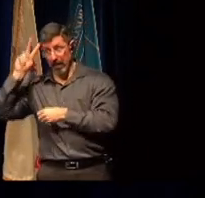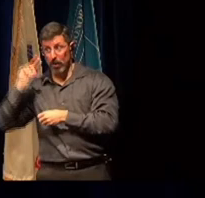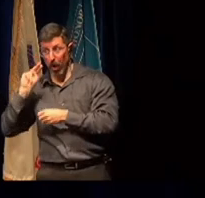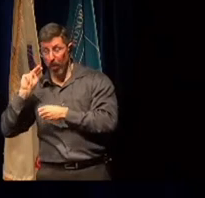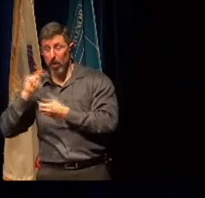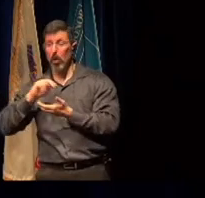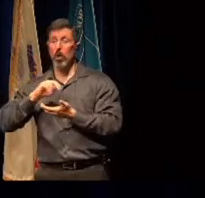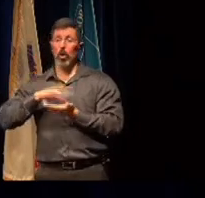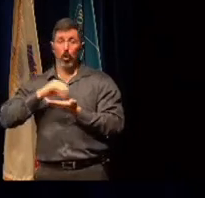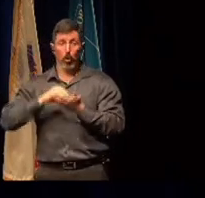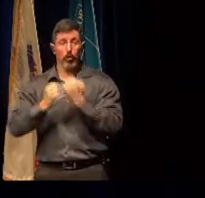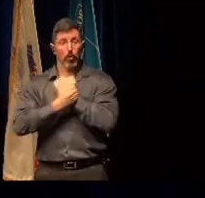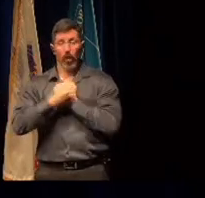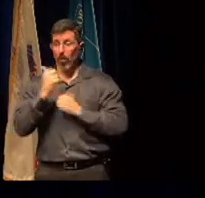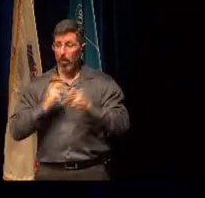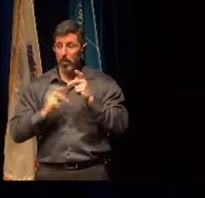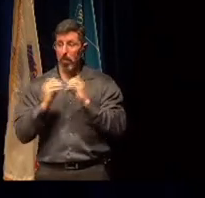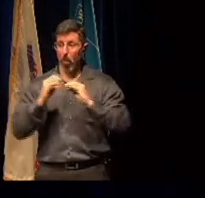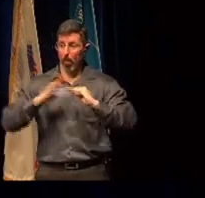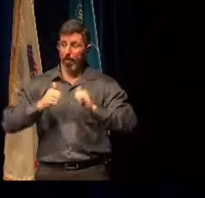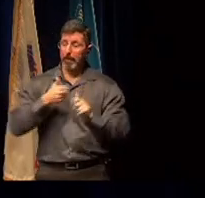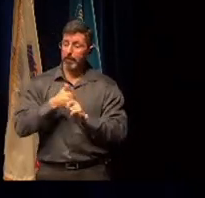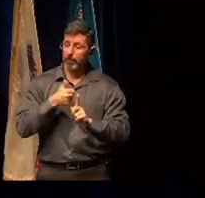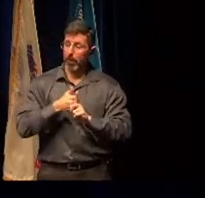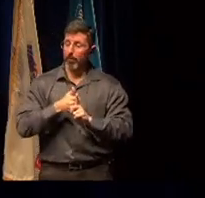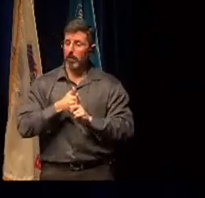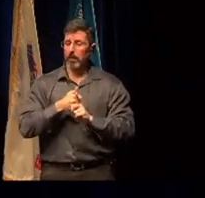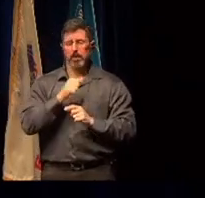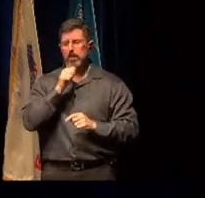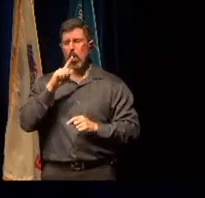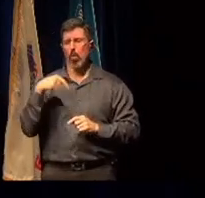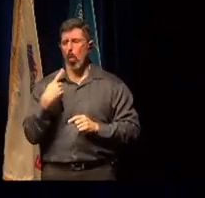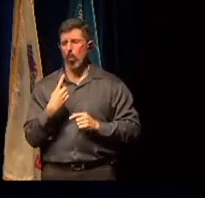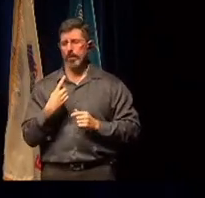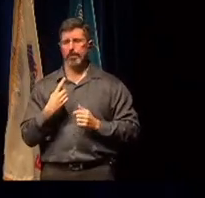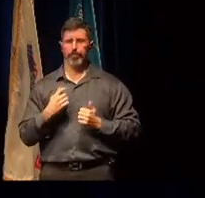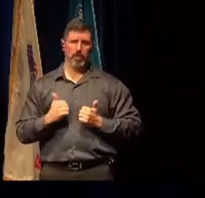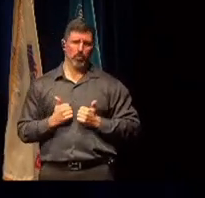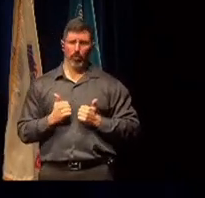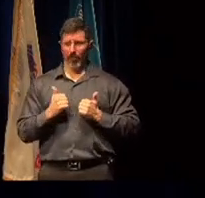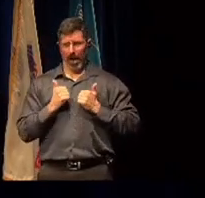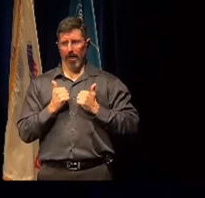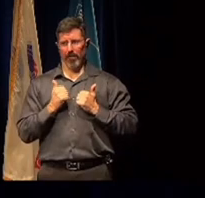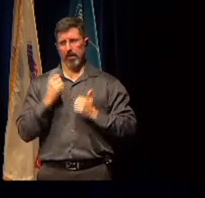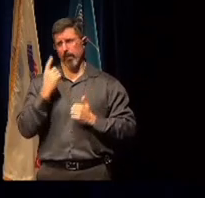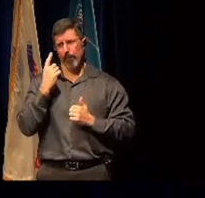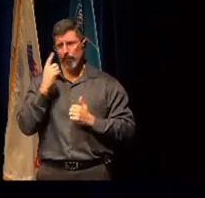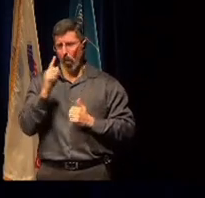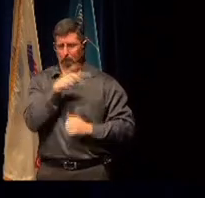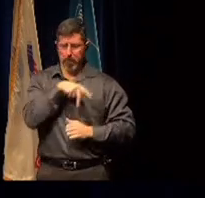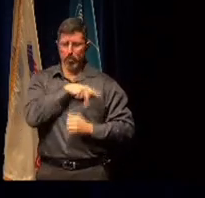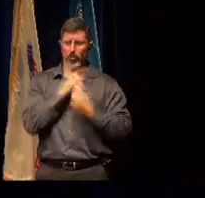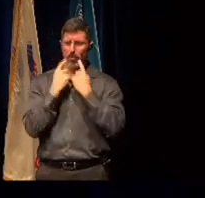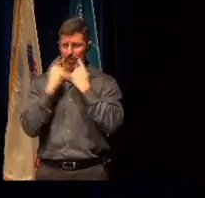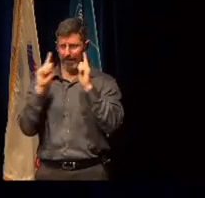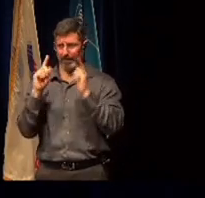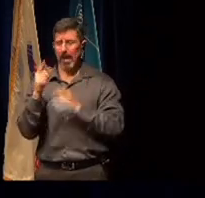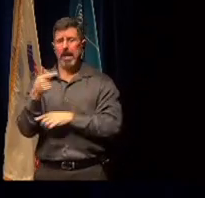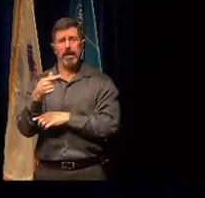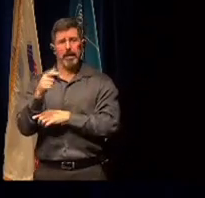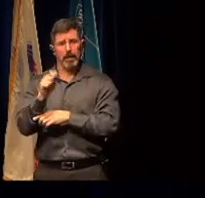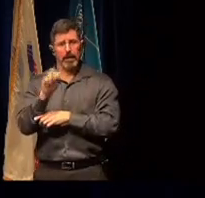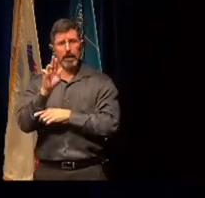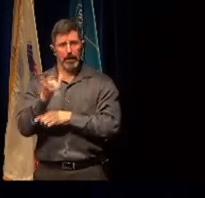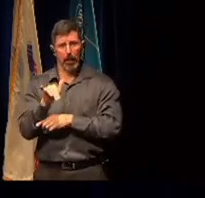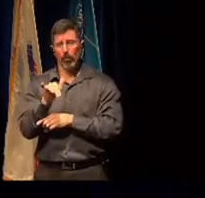than himself versus just surviving and living for personal success. Gary reminded us